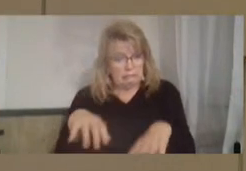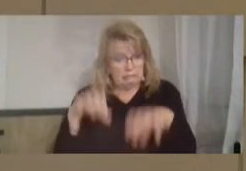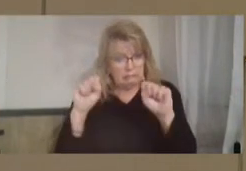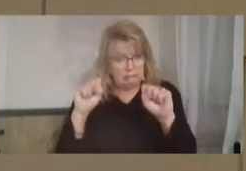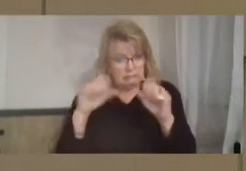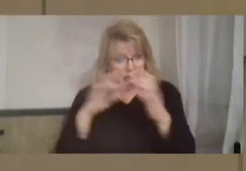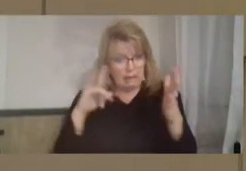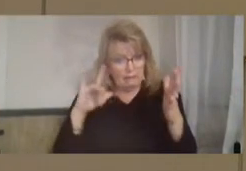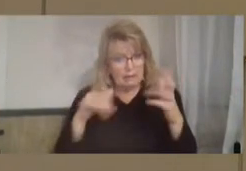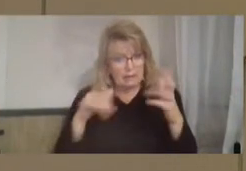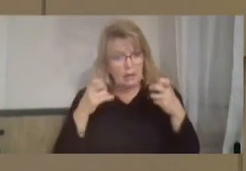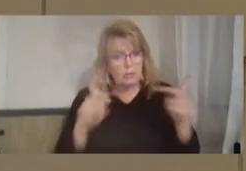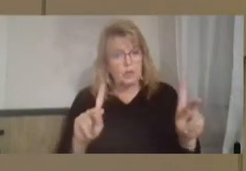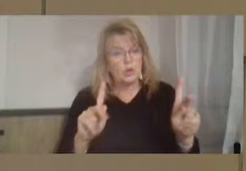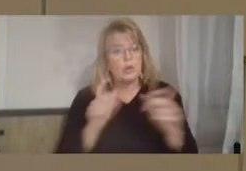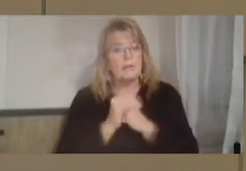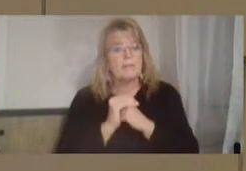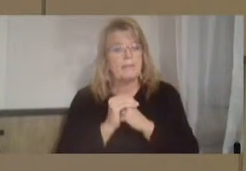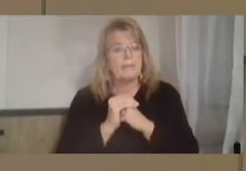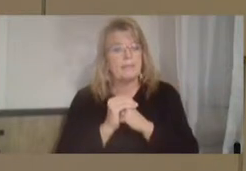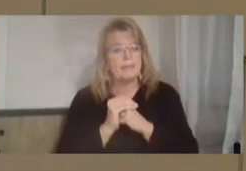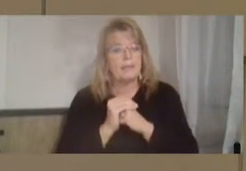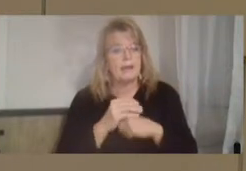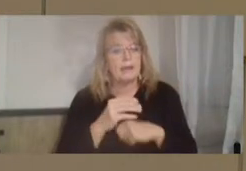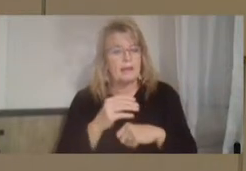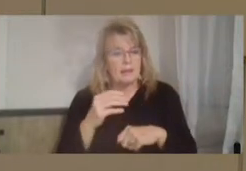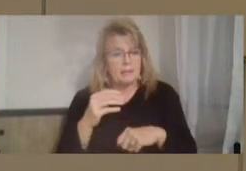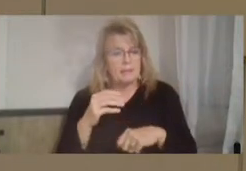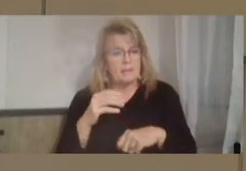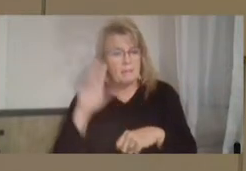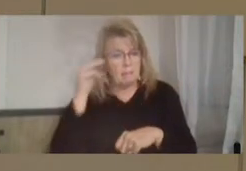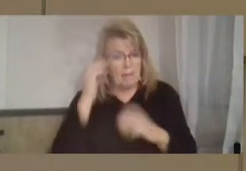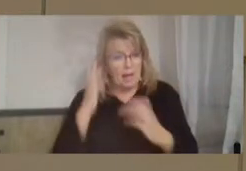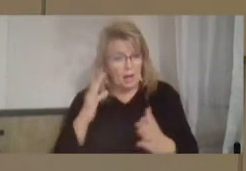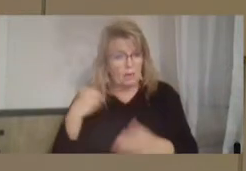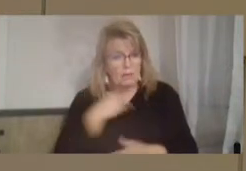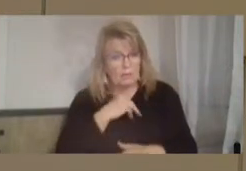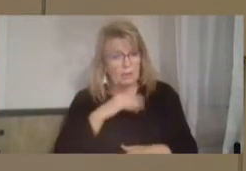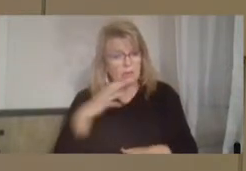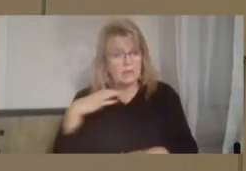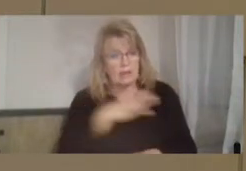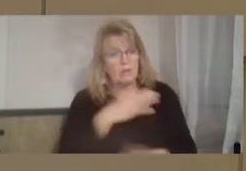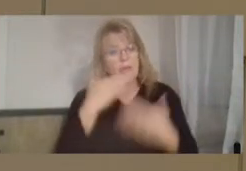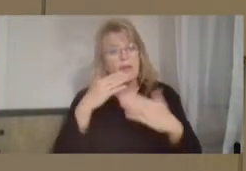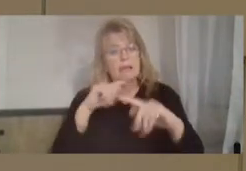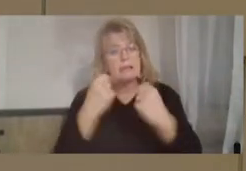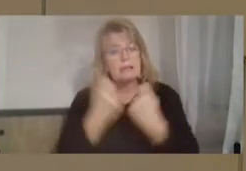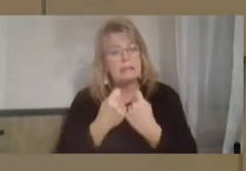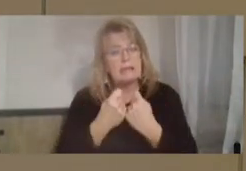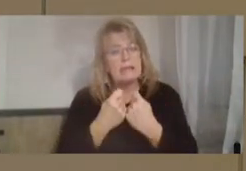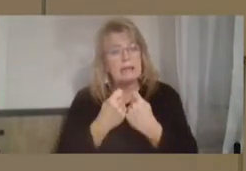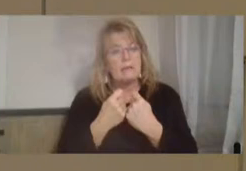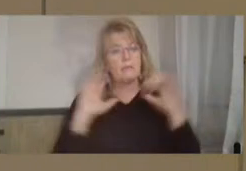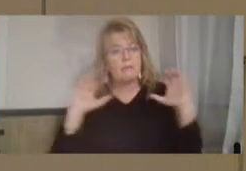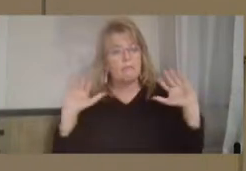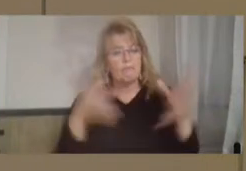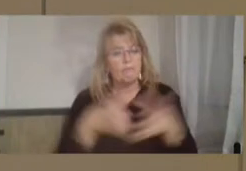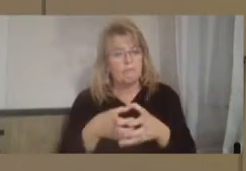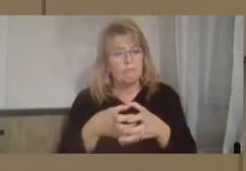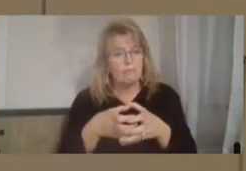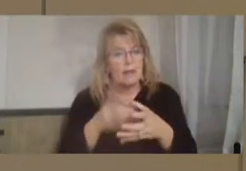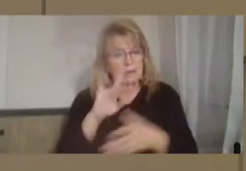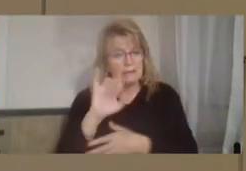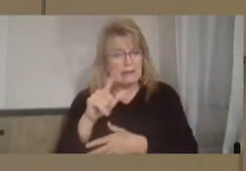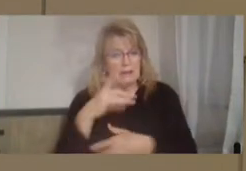council, to thank the team for being able to pull together the deal. I think that's very important. But also